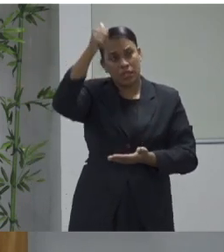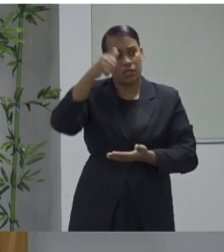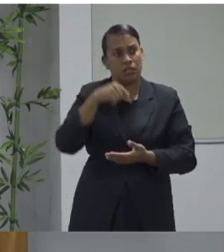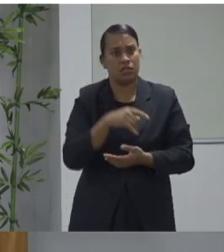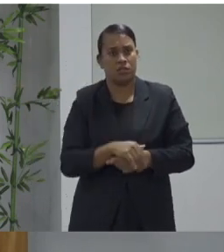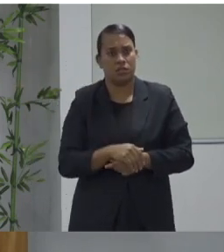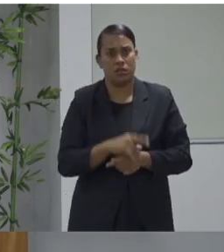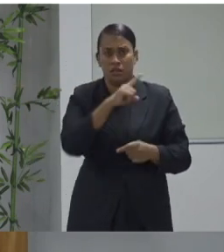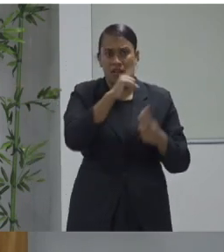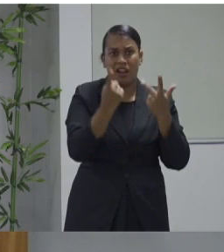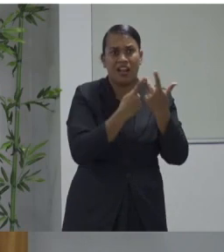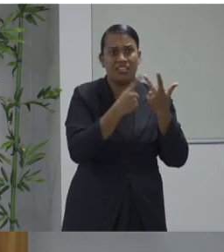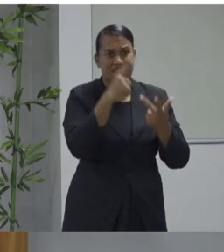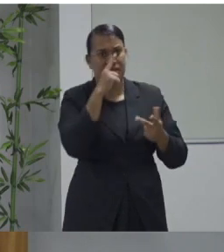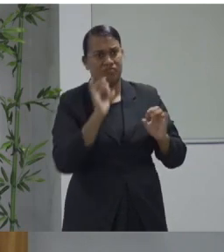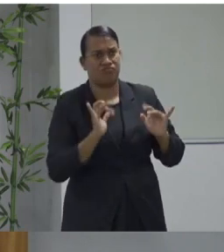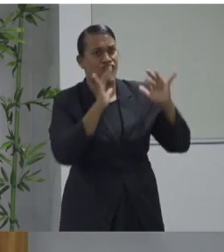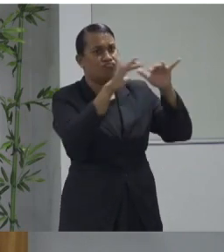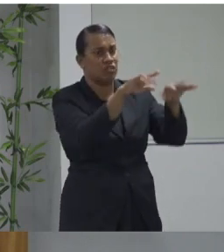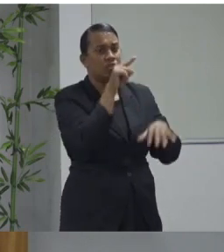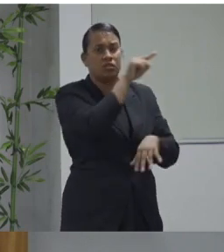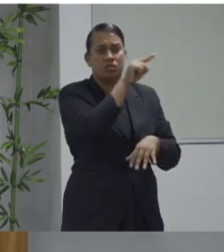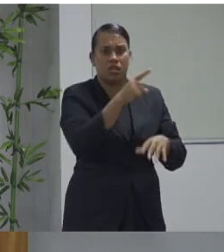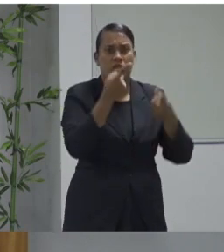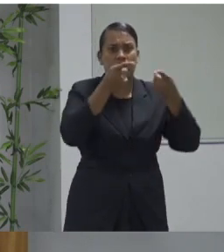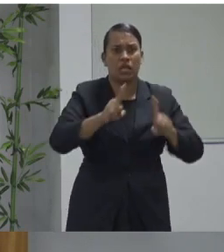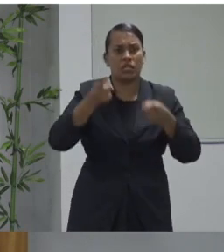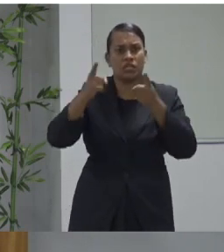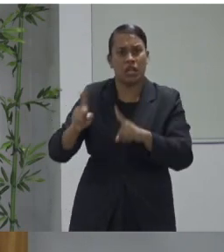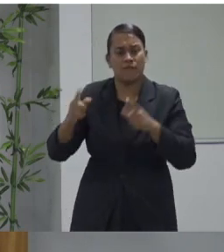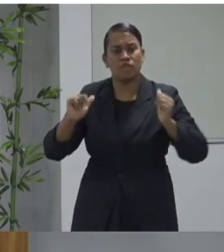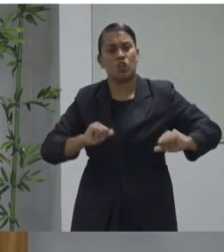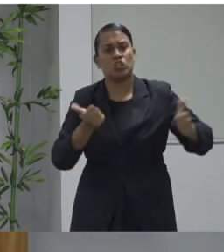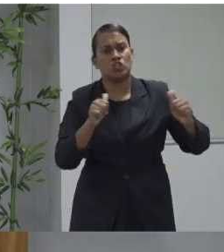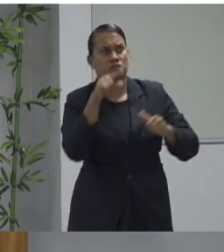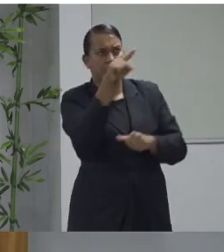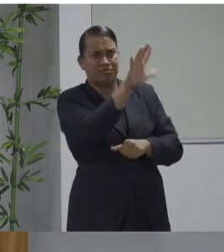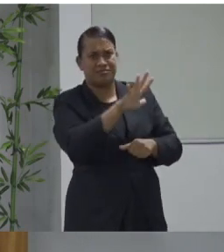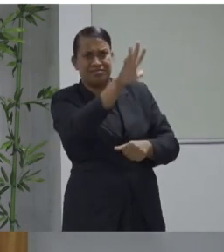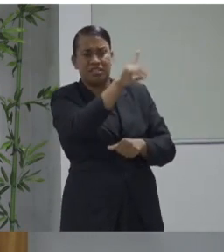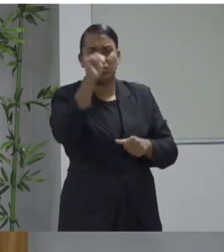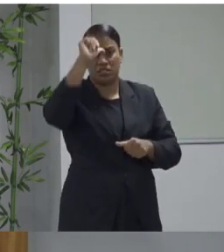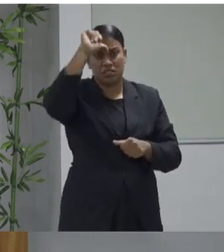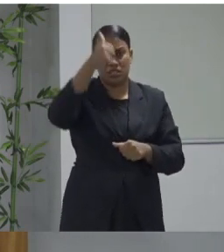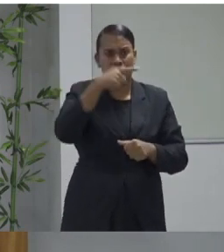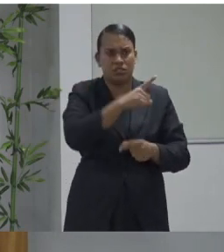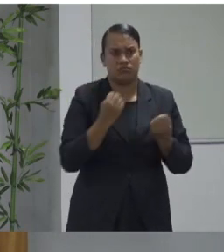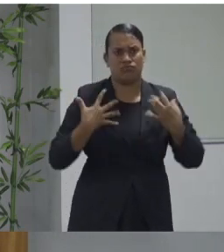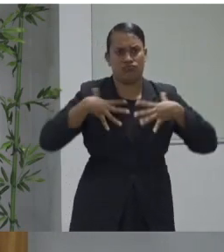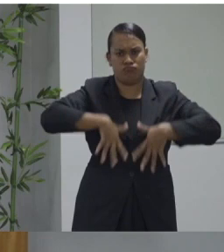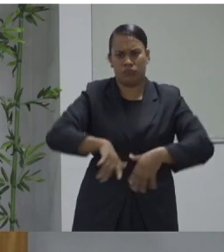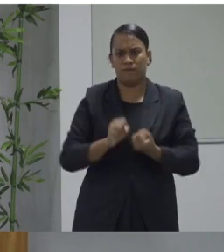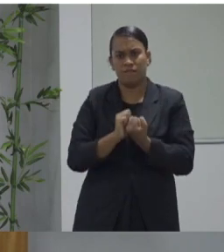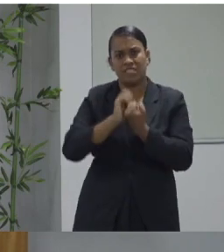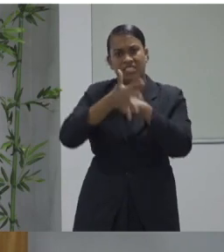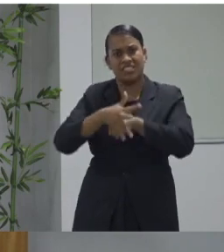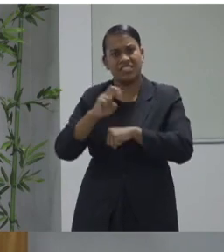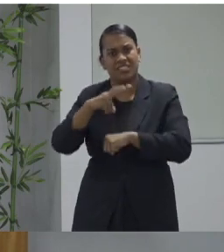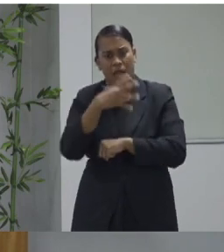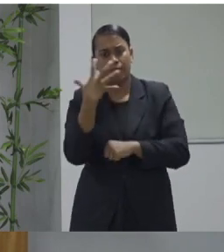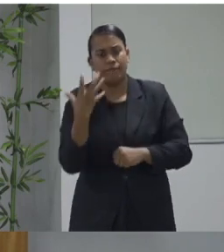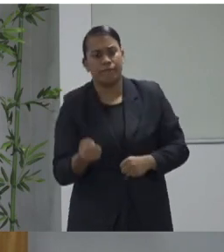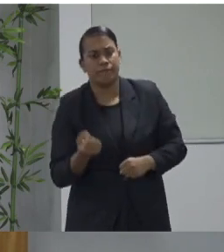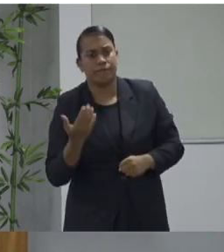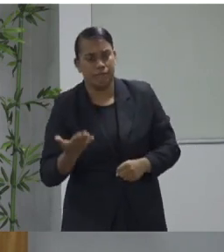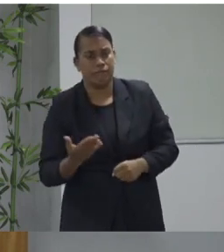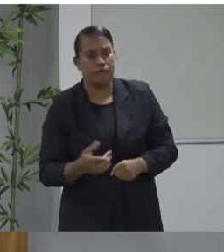have gone to the same event have either died or contracted COVID-19. Have you got a hold of the other